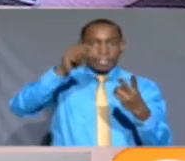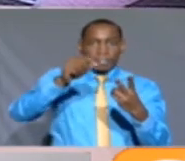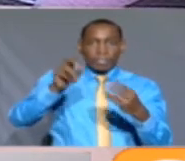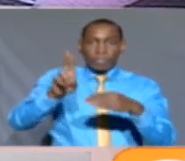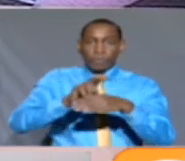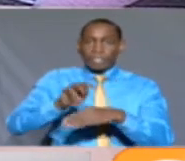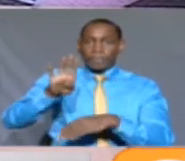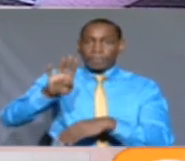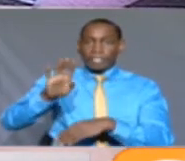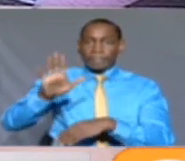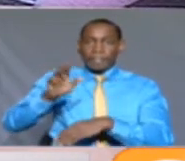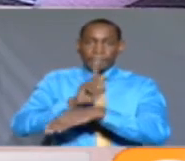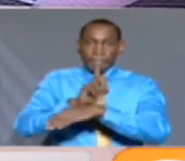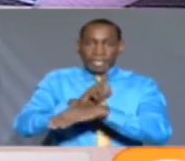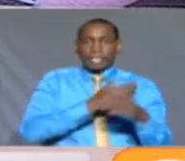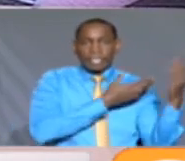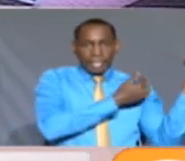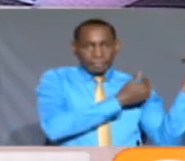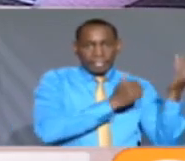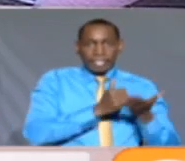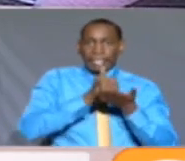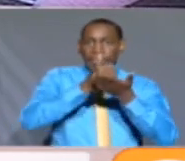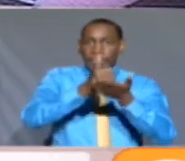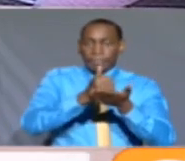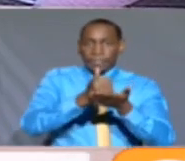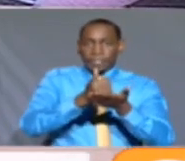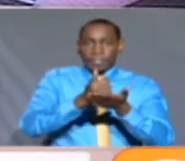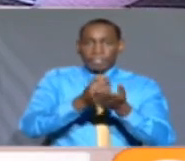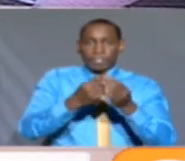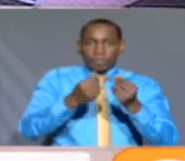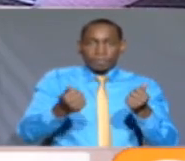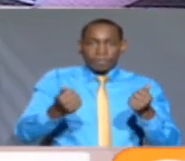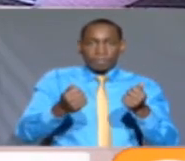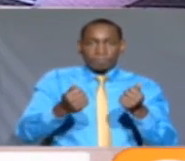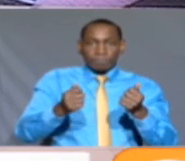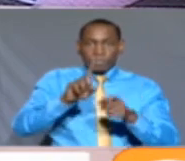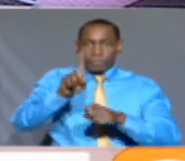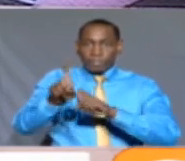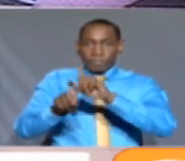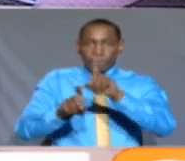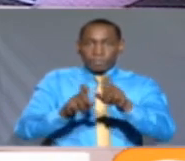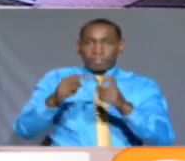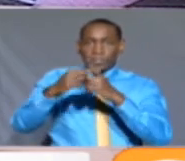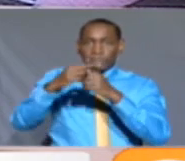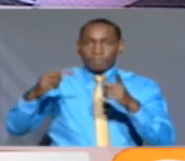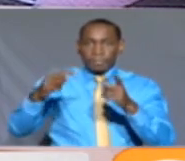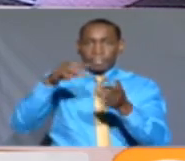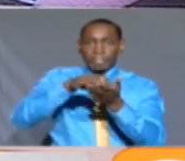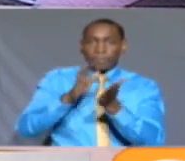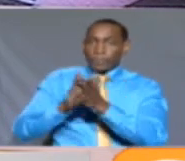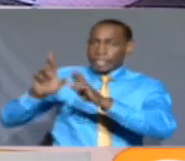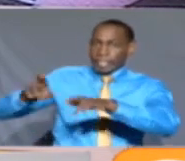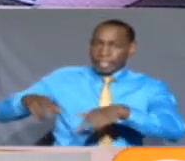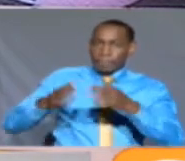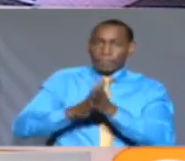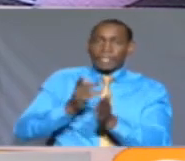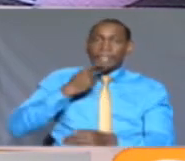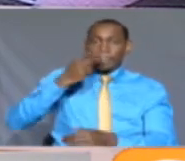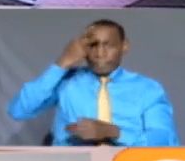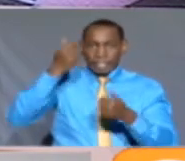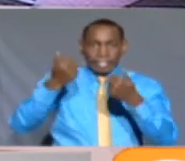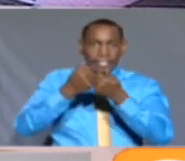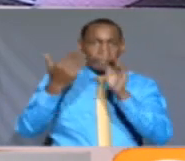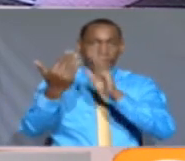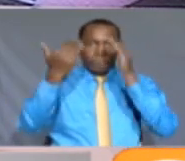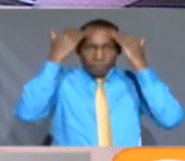in just 45 minutes, is expected to go a long way in clearing the forensic backlog in unresolved murders, rapes and